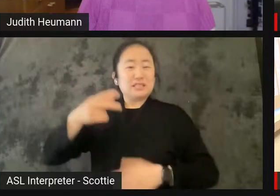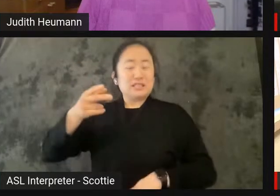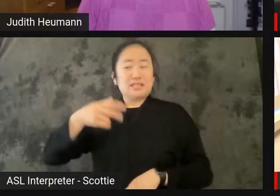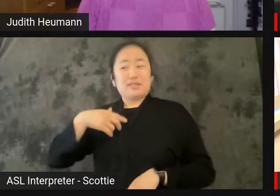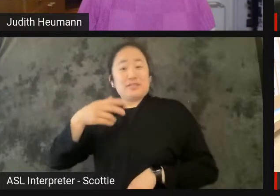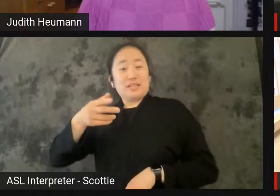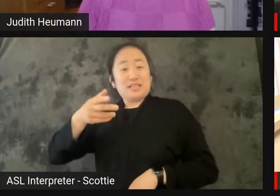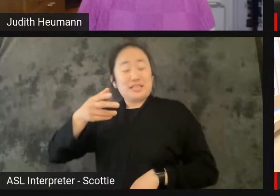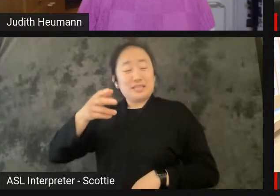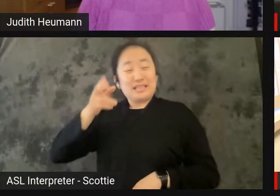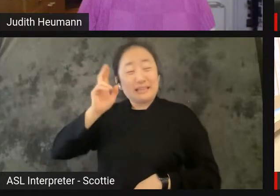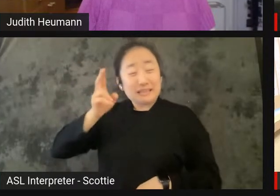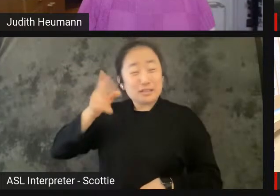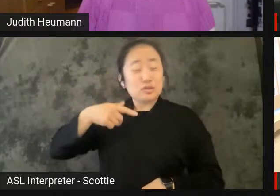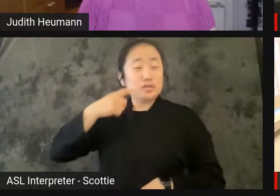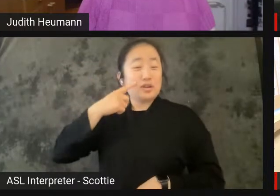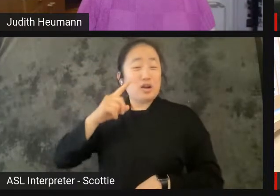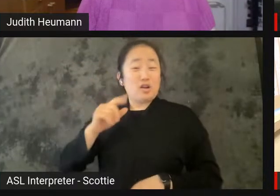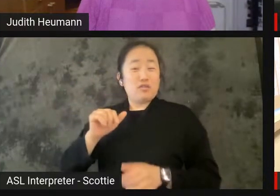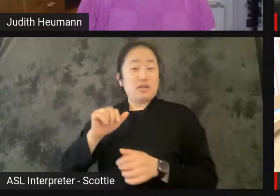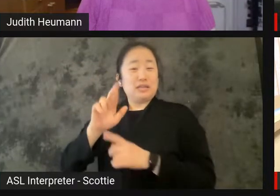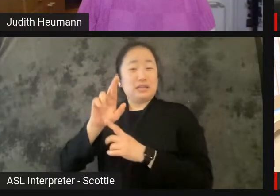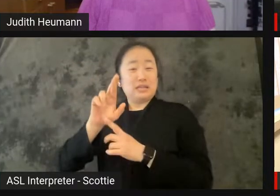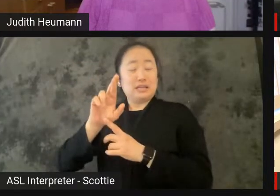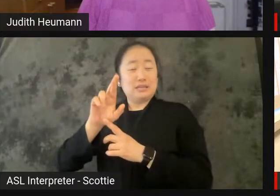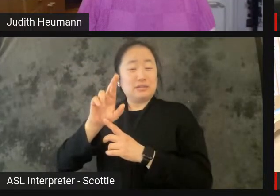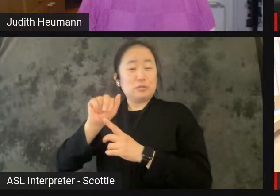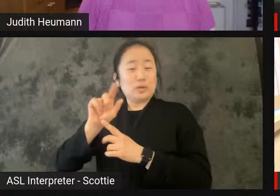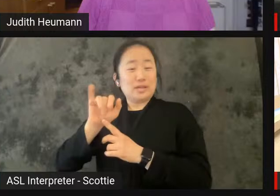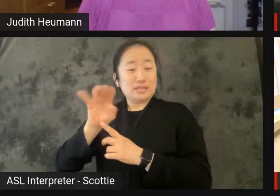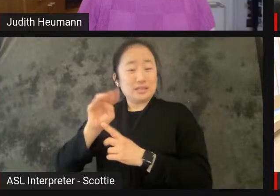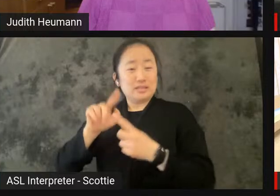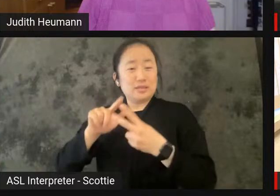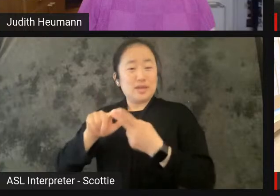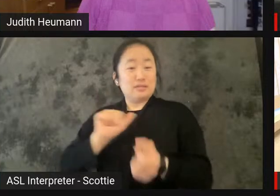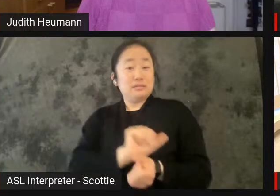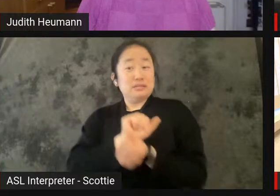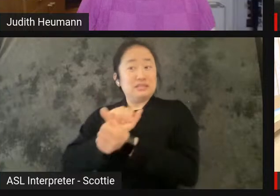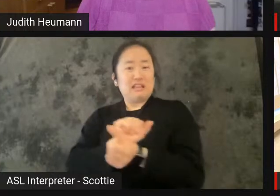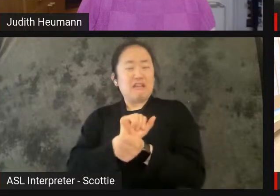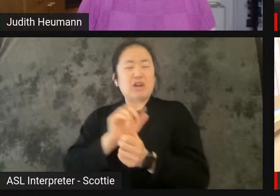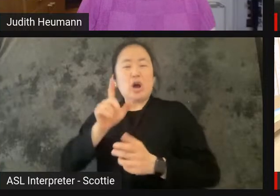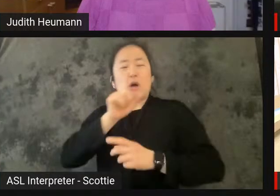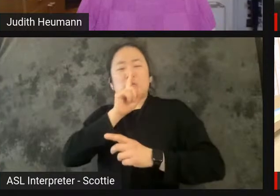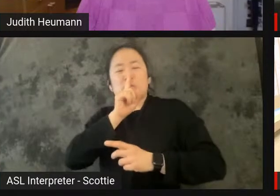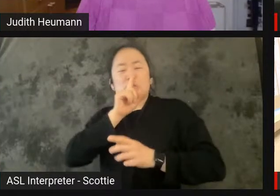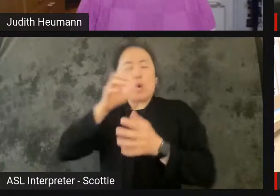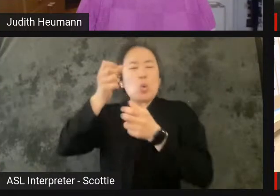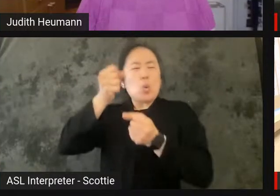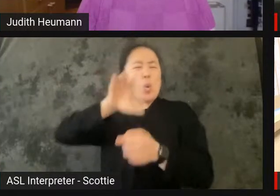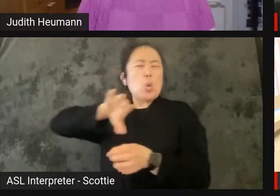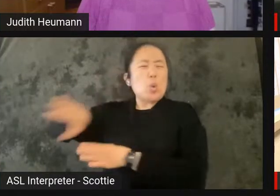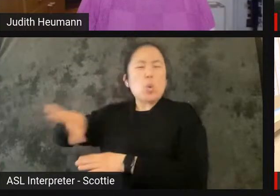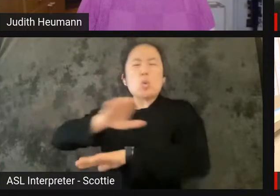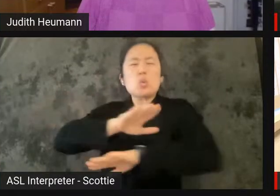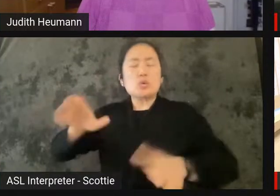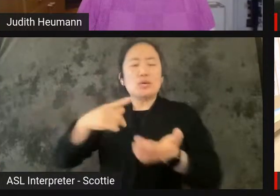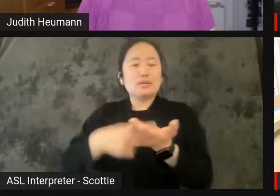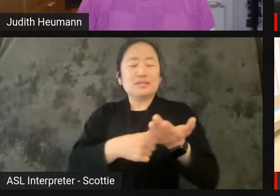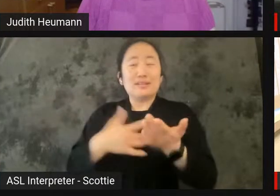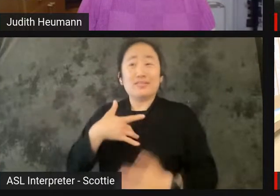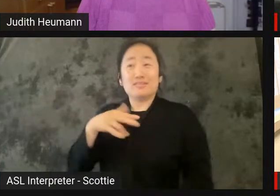so deep and so fundamentally wrong. I mean, as a Jewish person, talking about